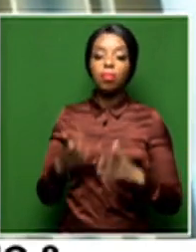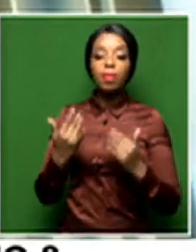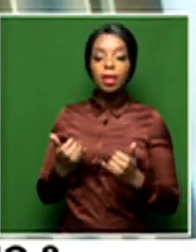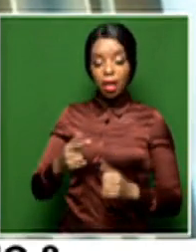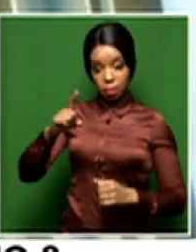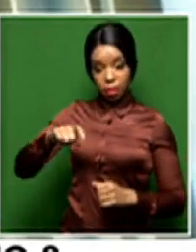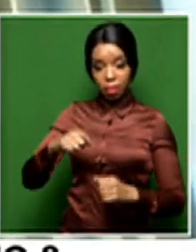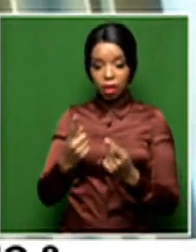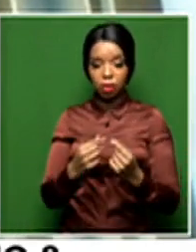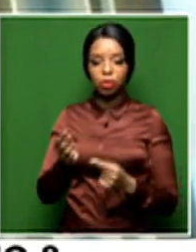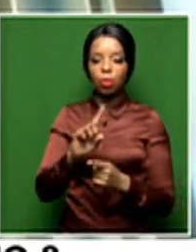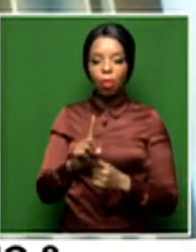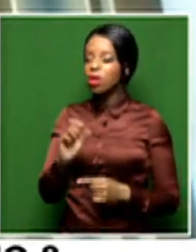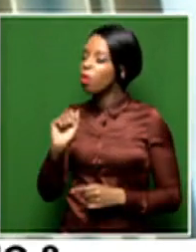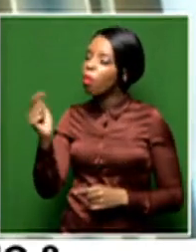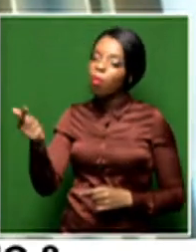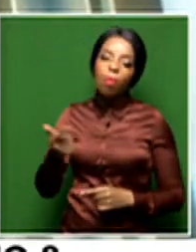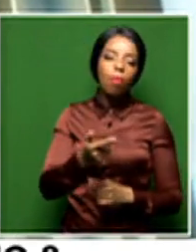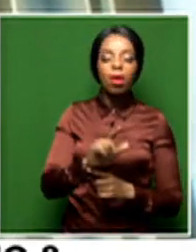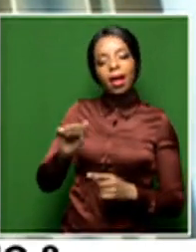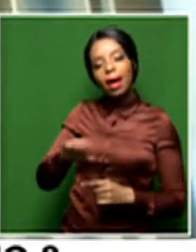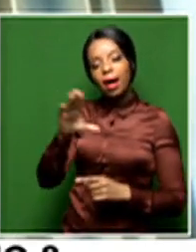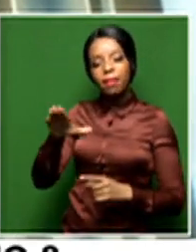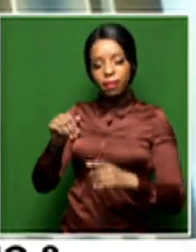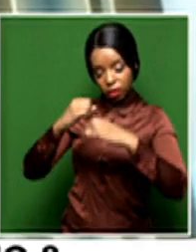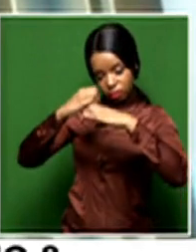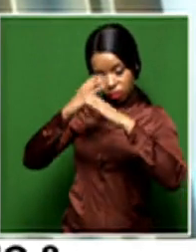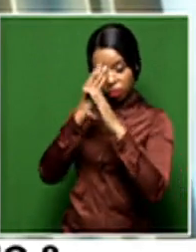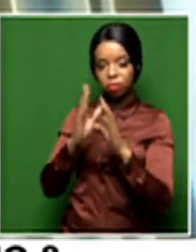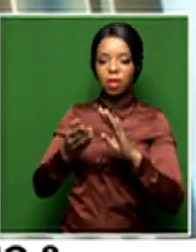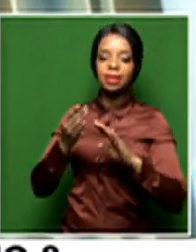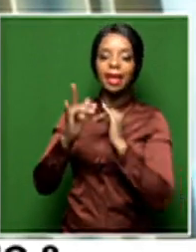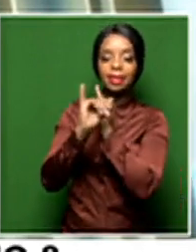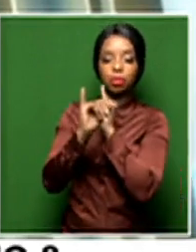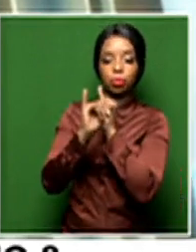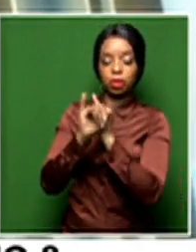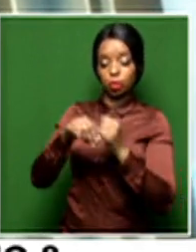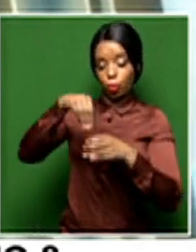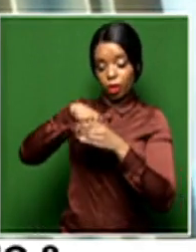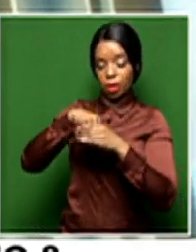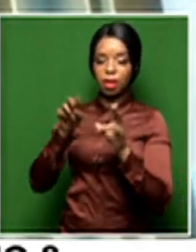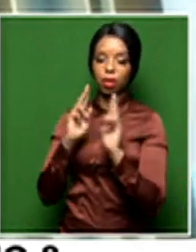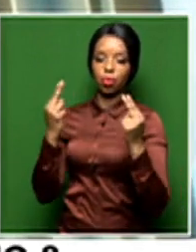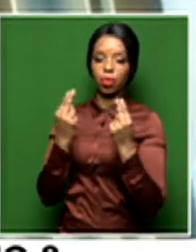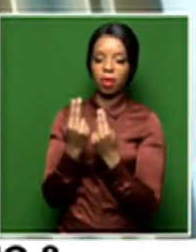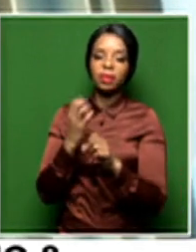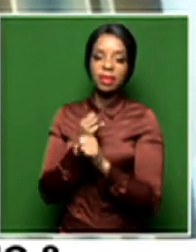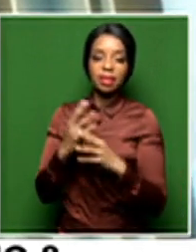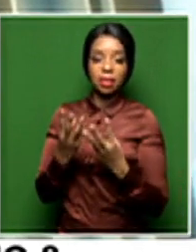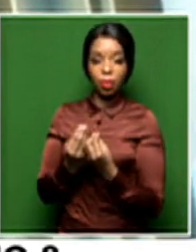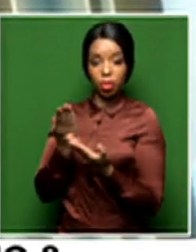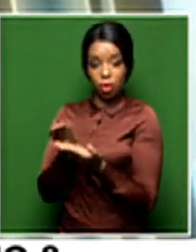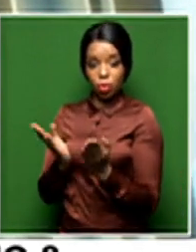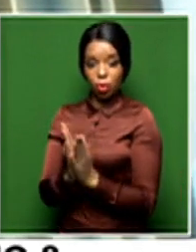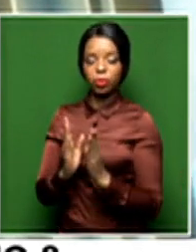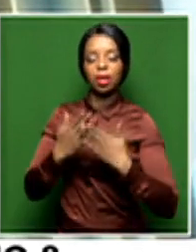all Africa-centered institutes within the university, starting with African Center for African Renaissance Studies, which